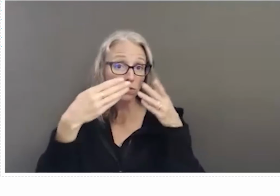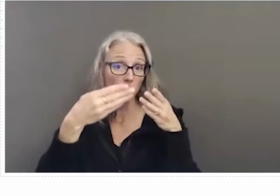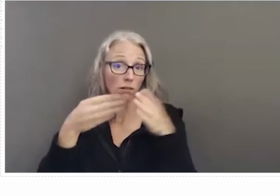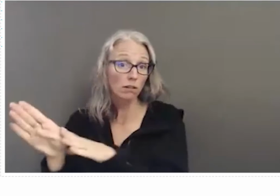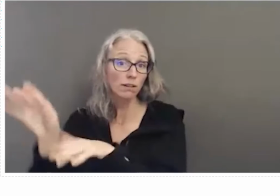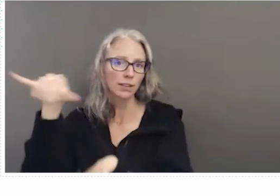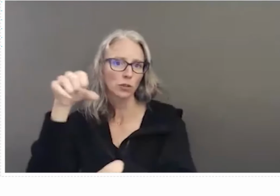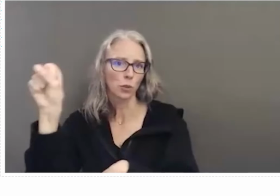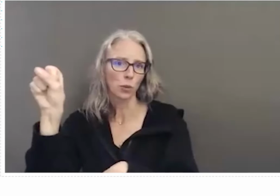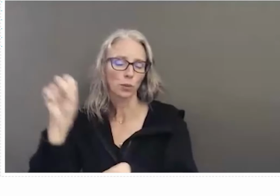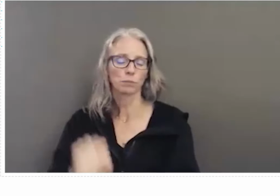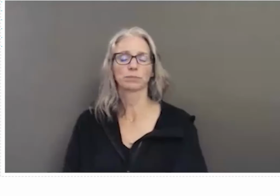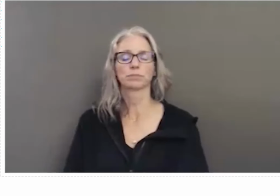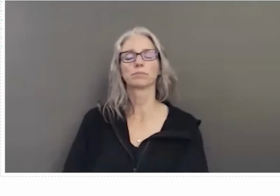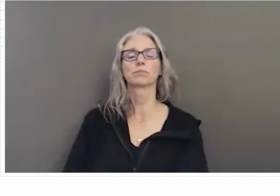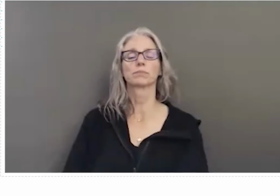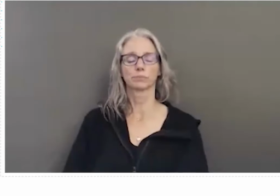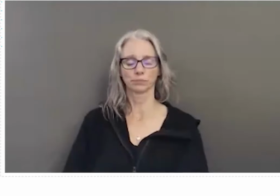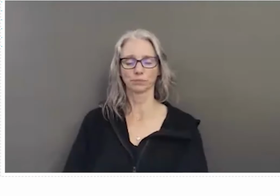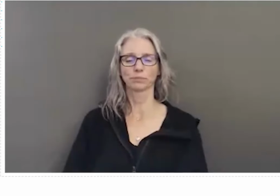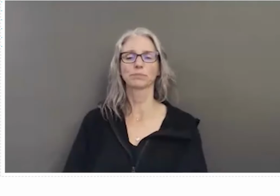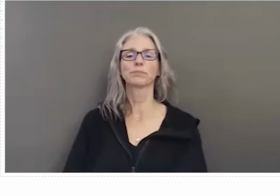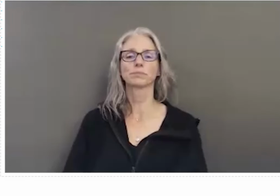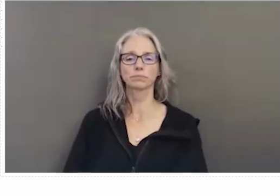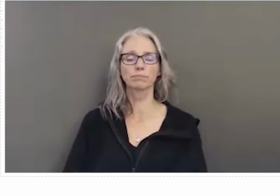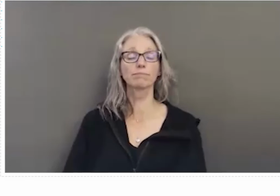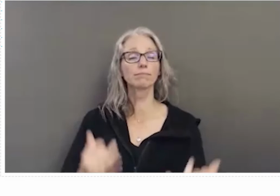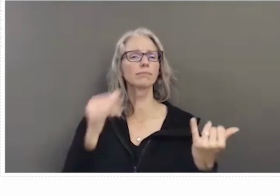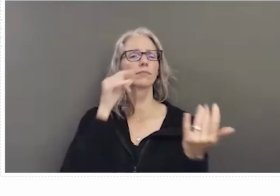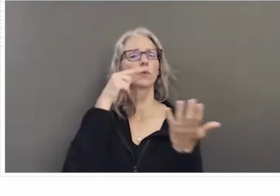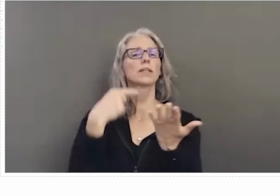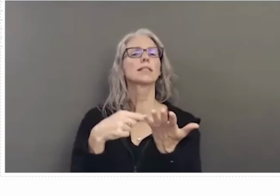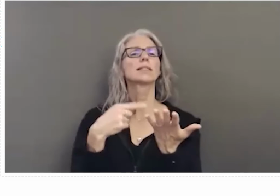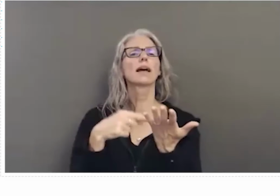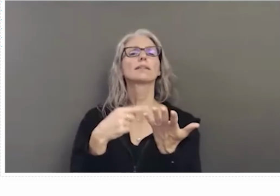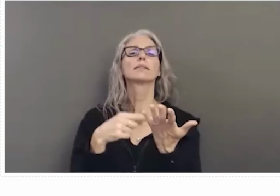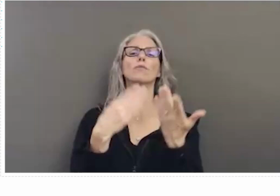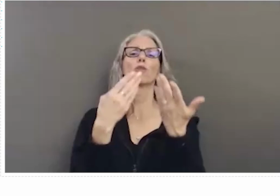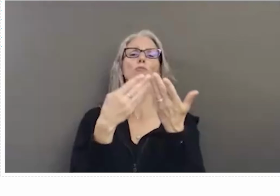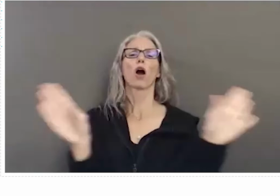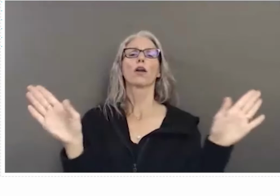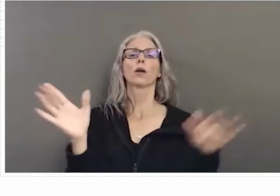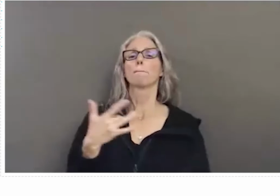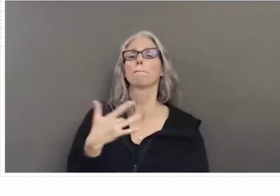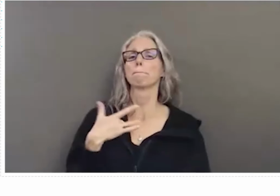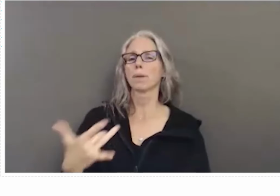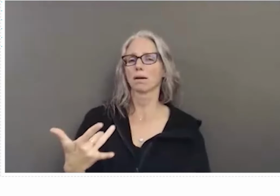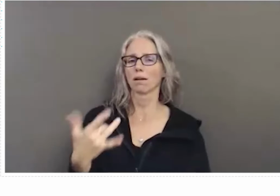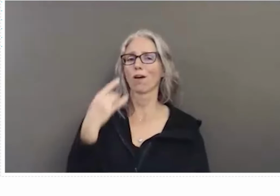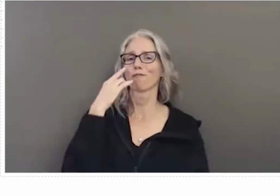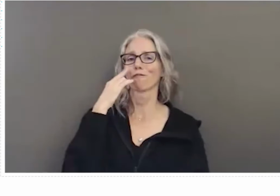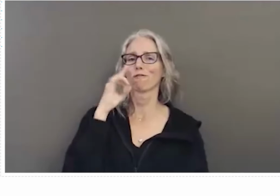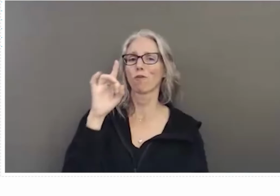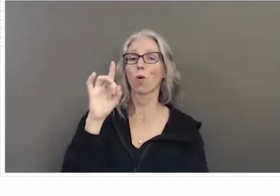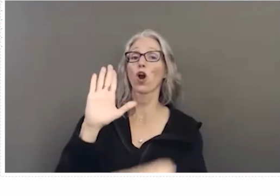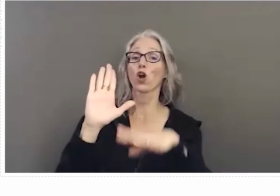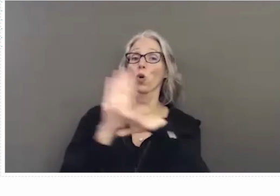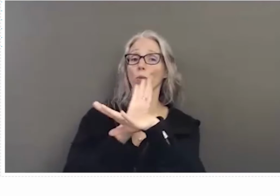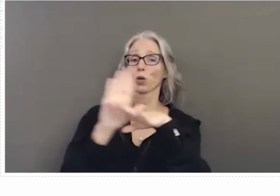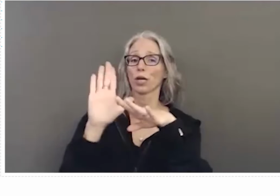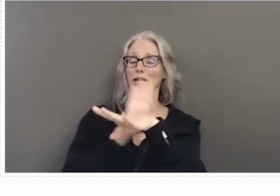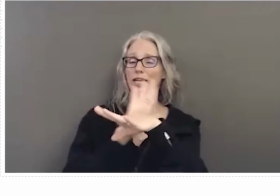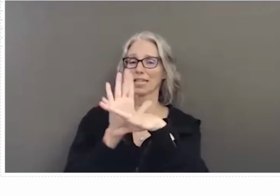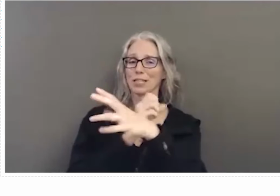about broader trends in corporate sponsorships. So, Jay, I'm coming over to you because I suspect you'll have